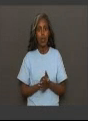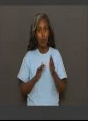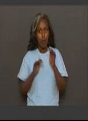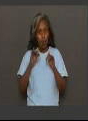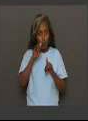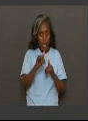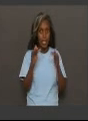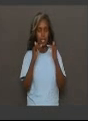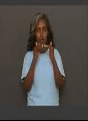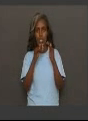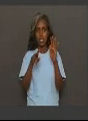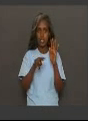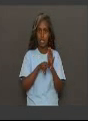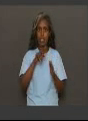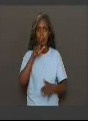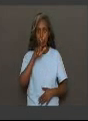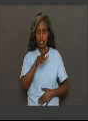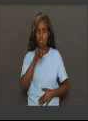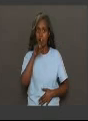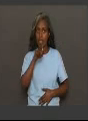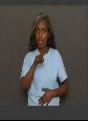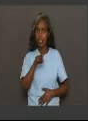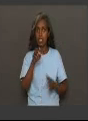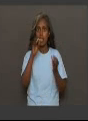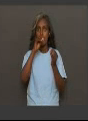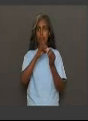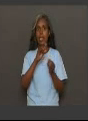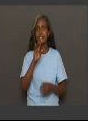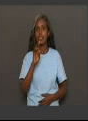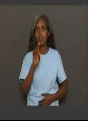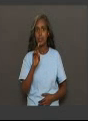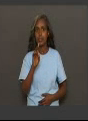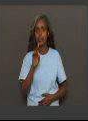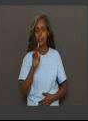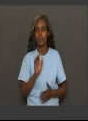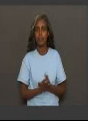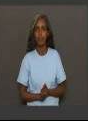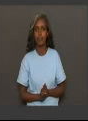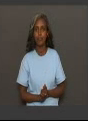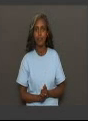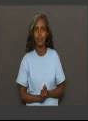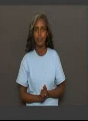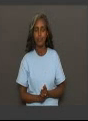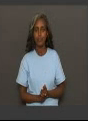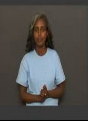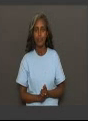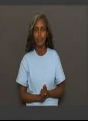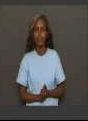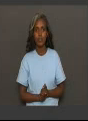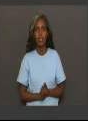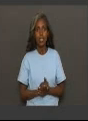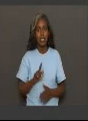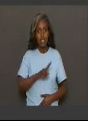y equals negative 3x plus 7.